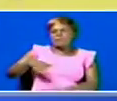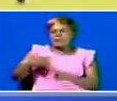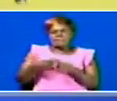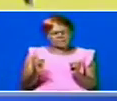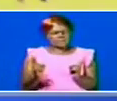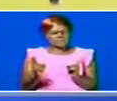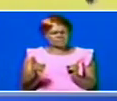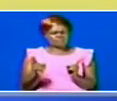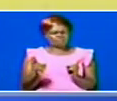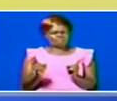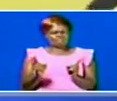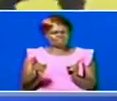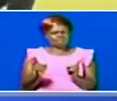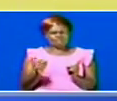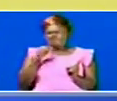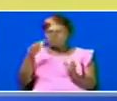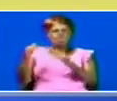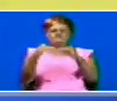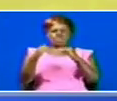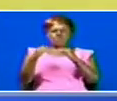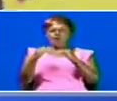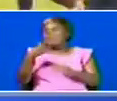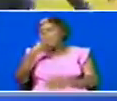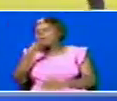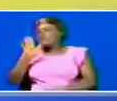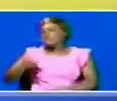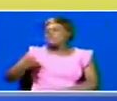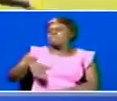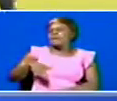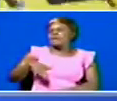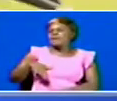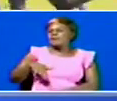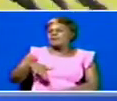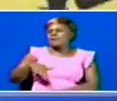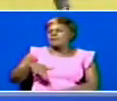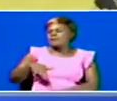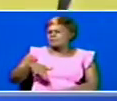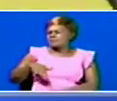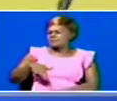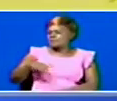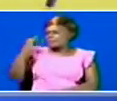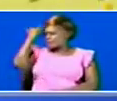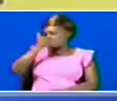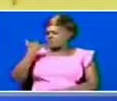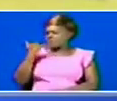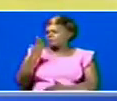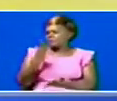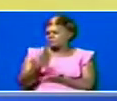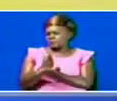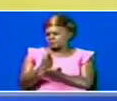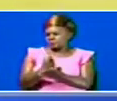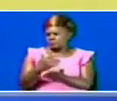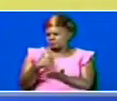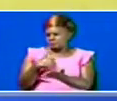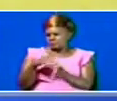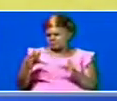seems like it isn't equal for both the men and the women's rugby in this country. Yvonne, absolutely agreed.